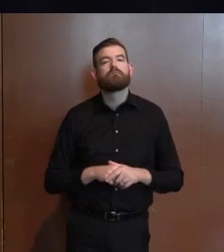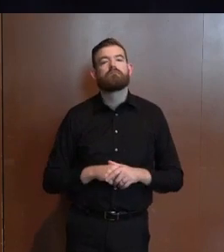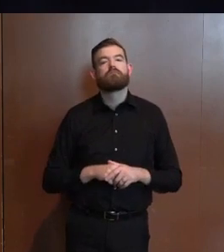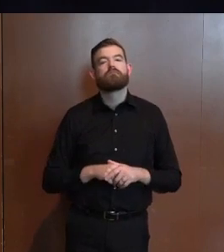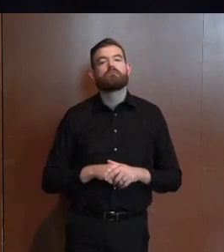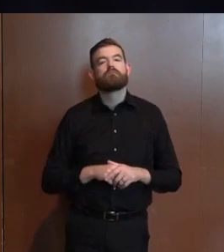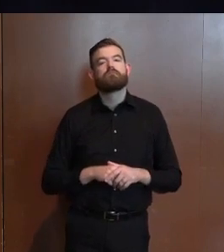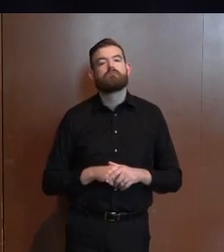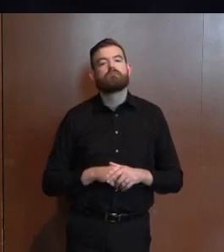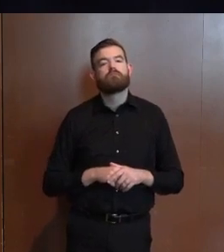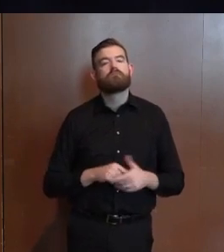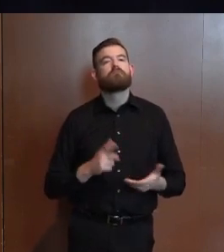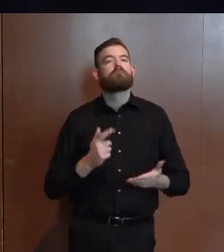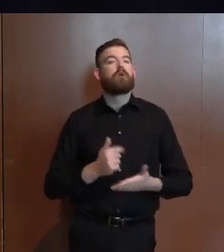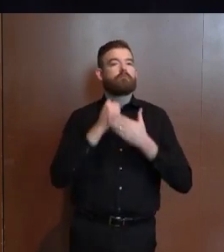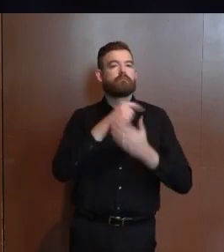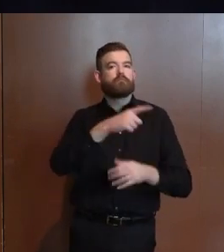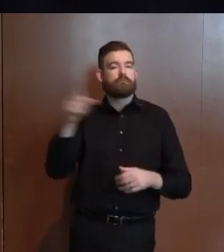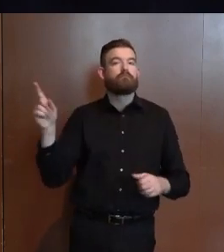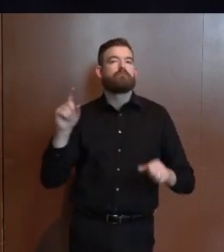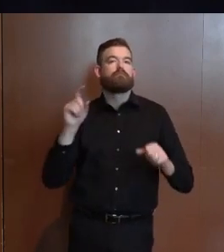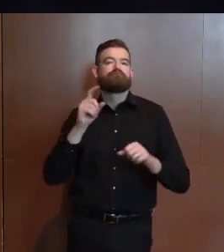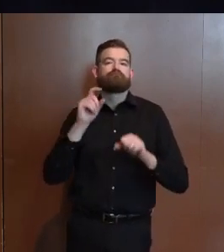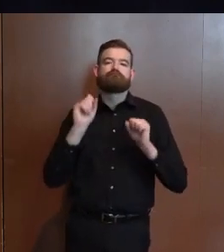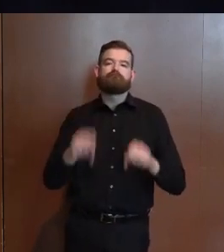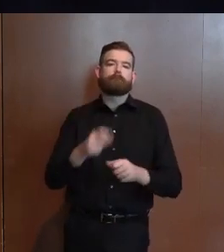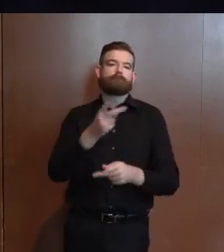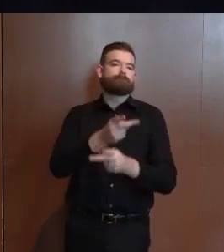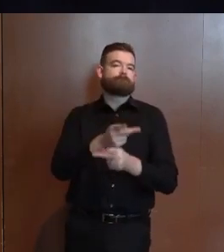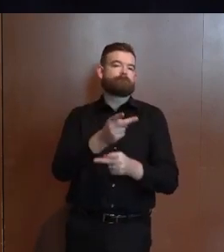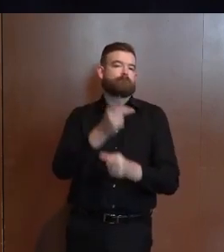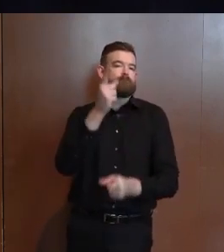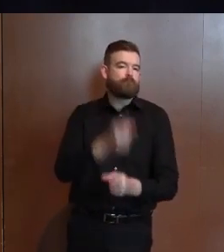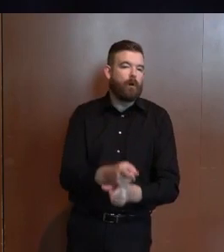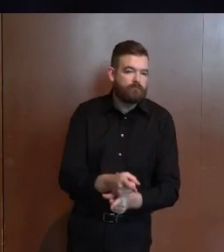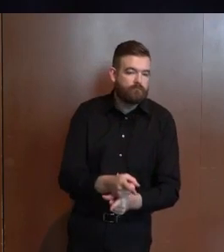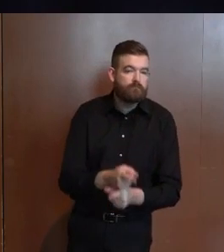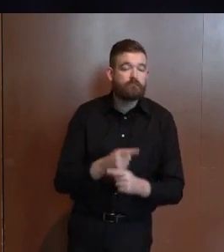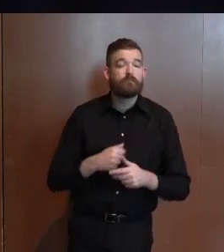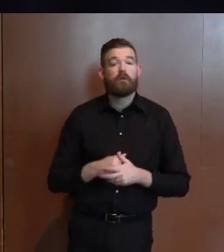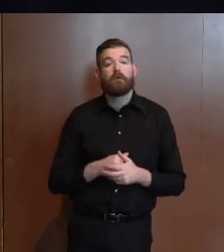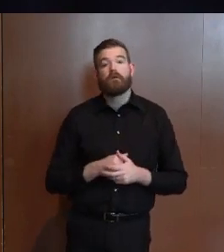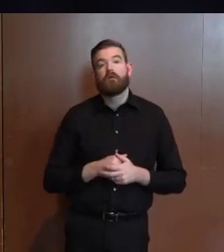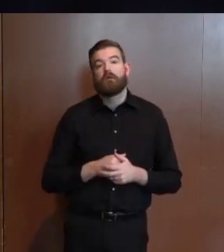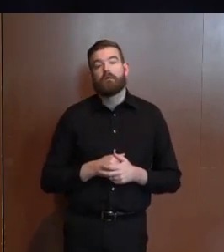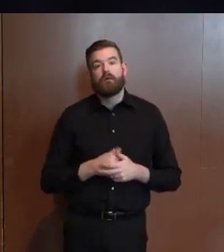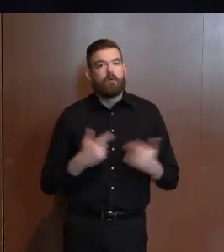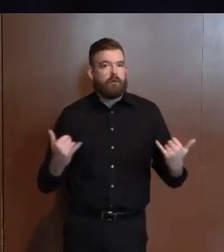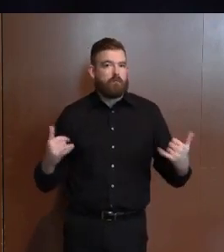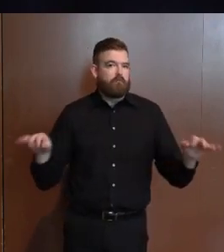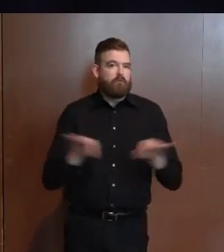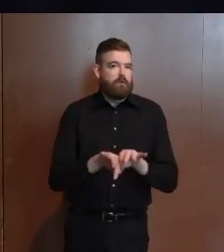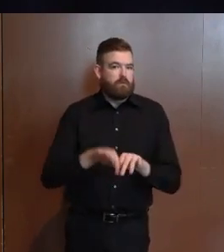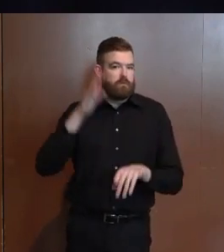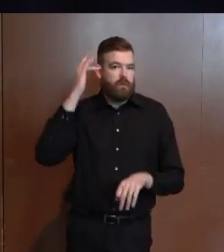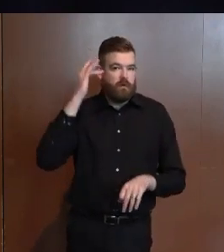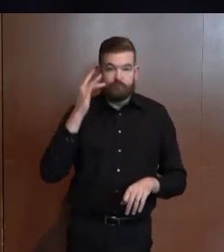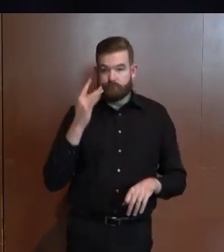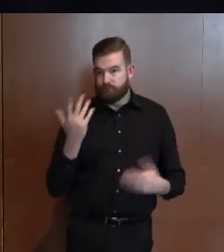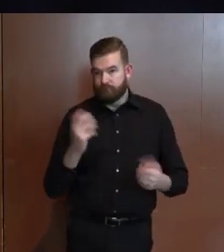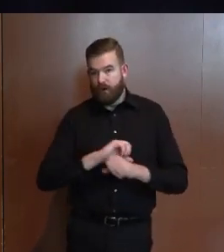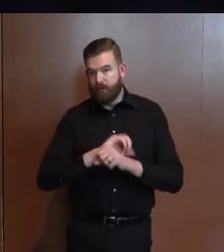This collaboration is vital as we see the increasing numbers of COVID-19.